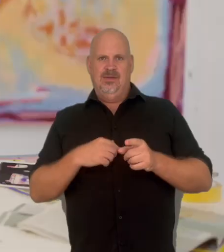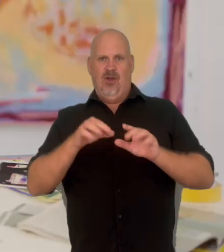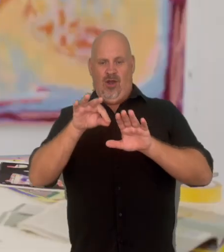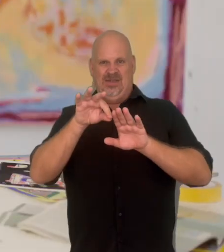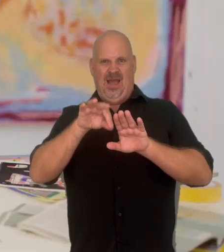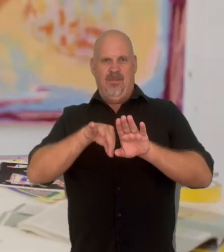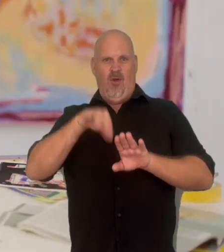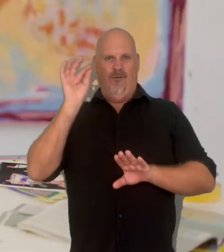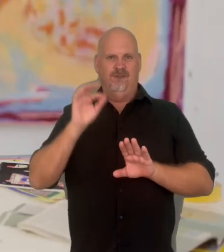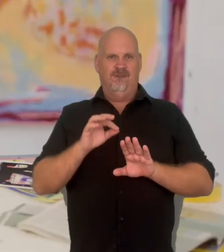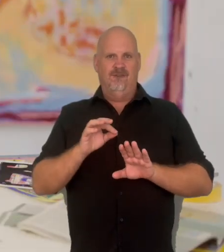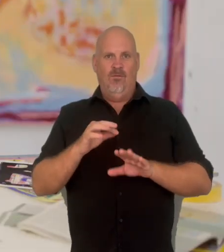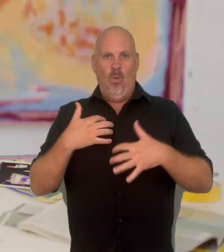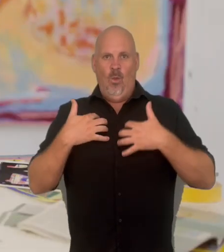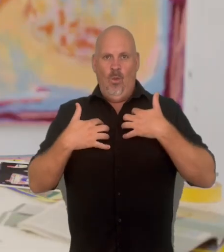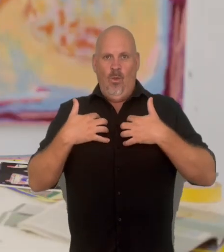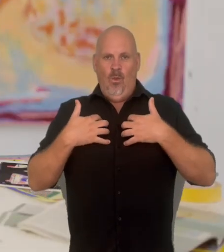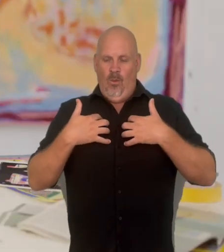is an exciting bit and it feels lovely.